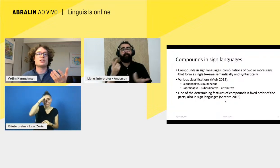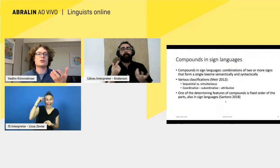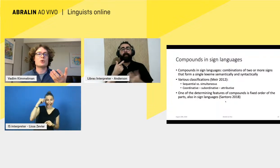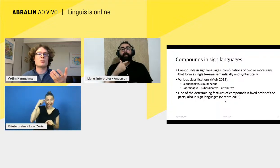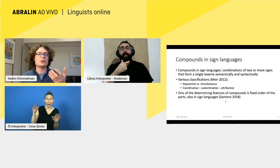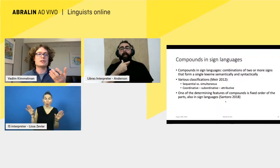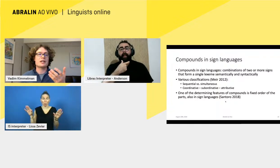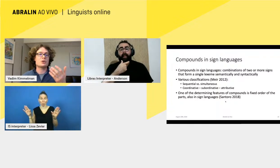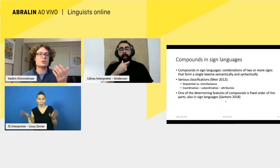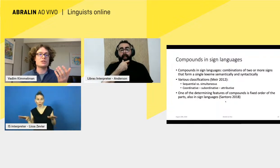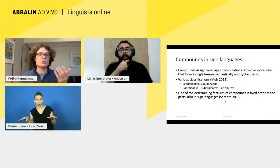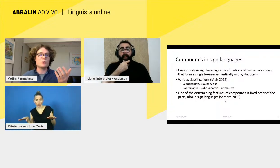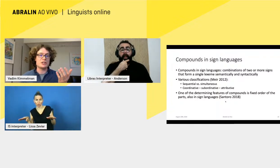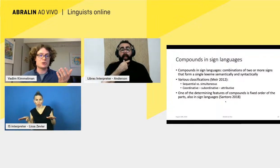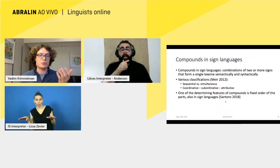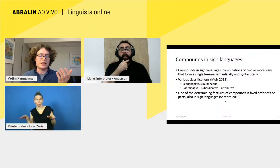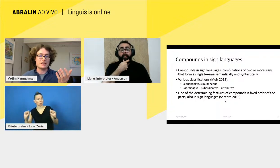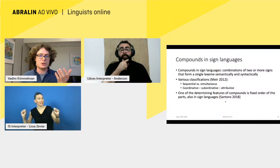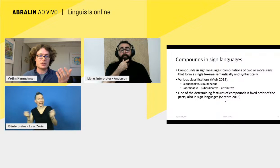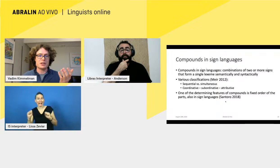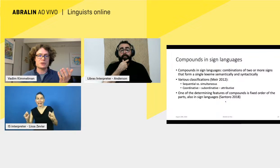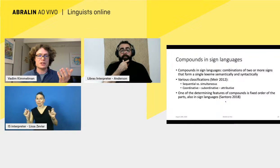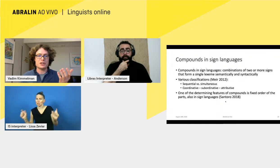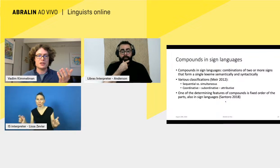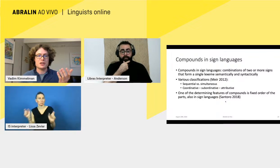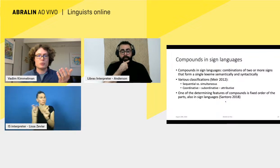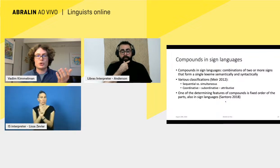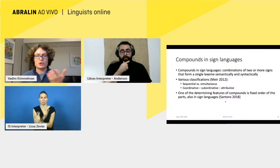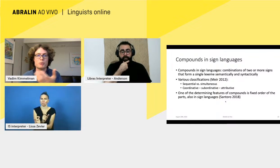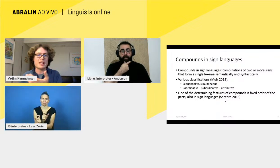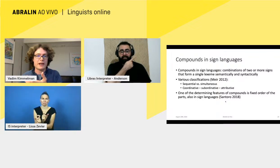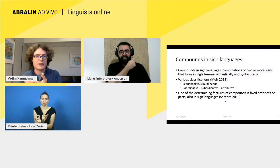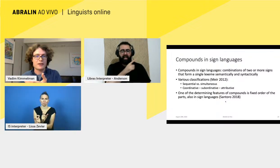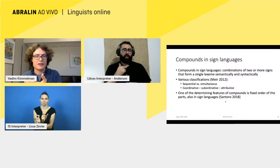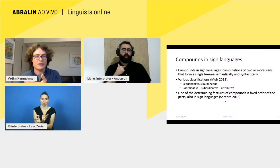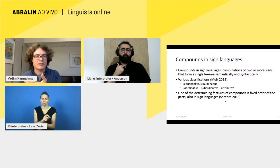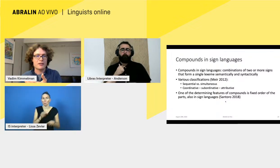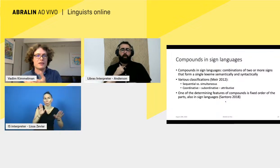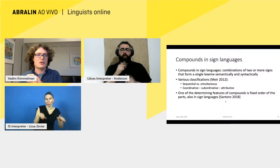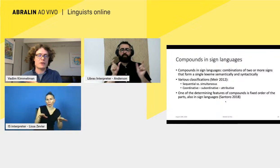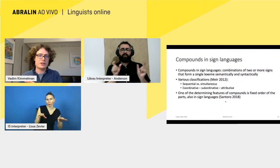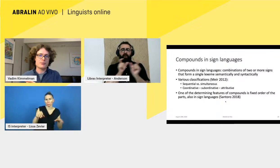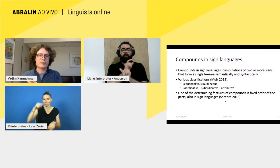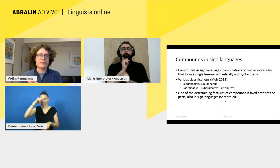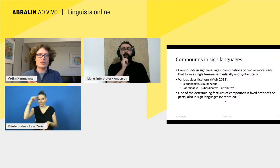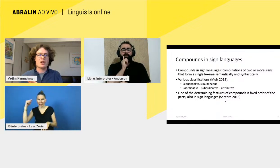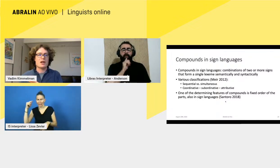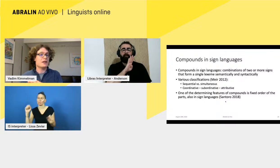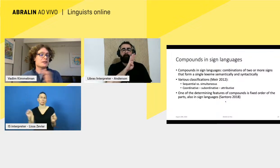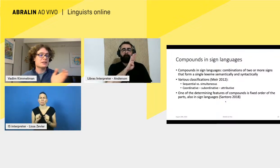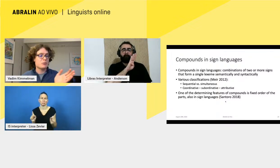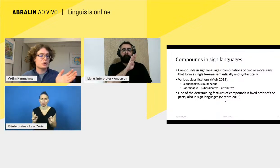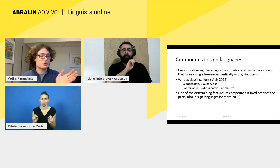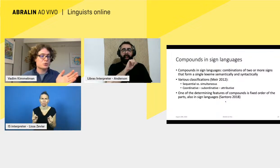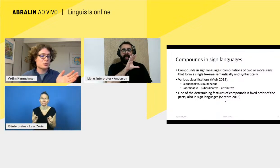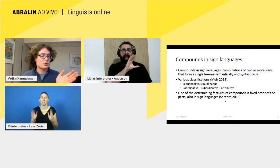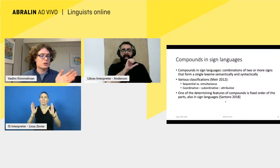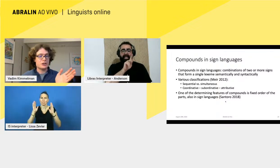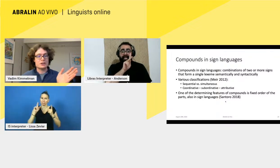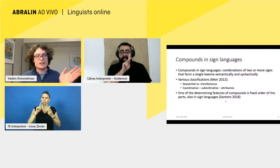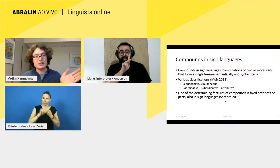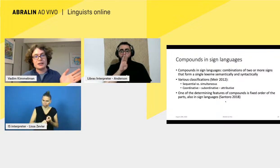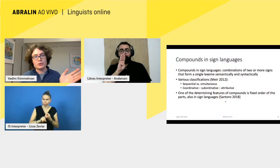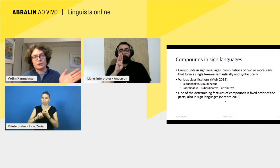the parts in the compound cannot be switched place. You cannot say bird black, right? And the same is